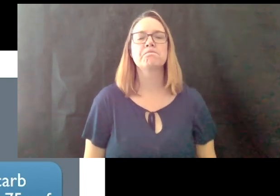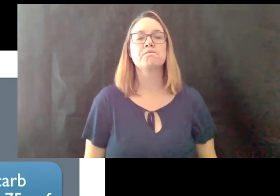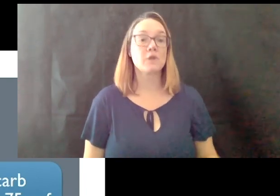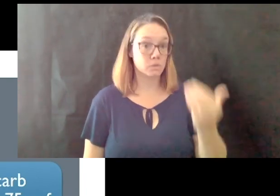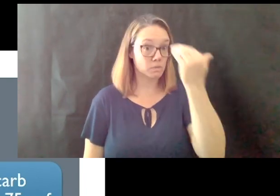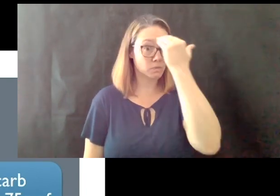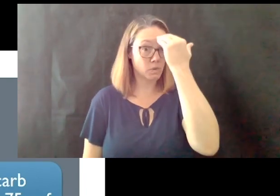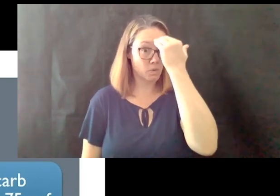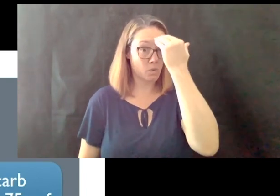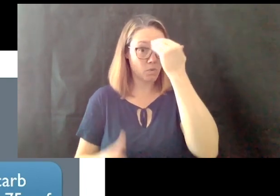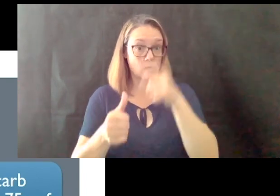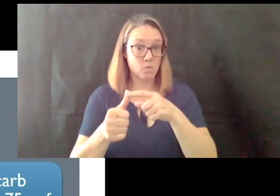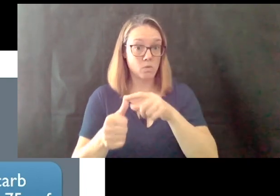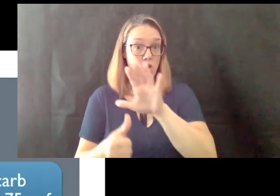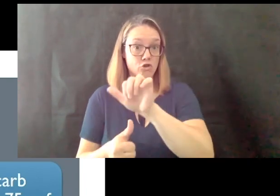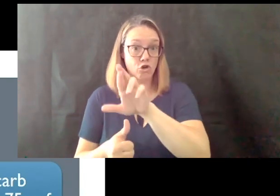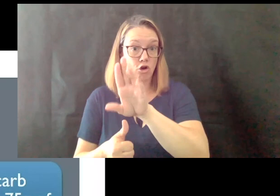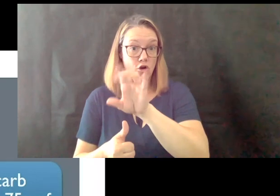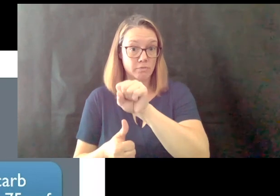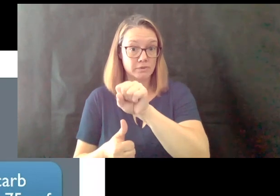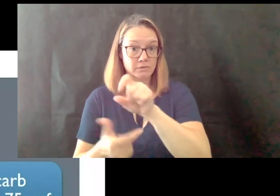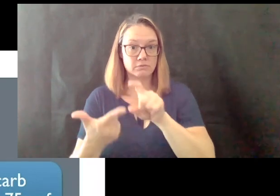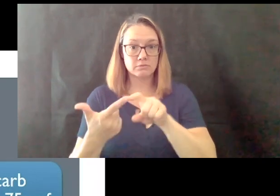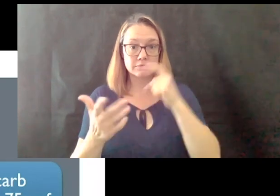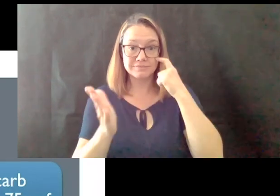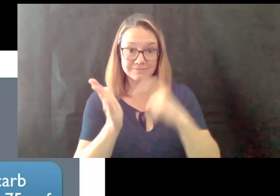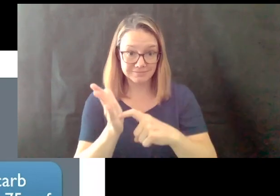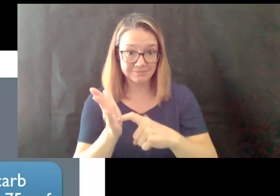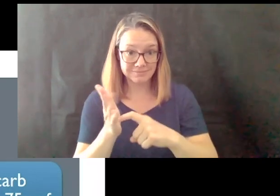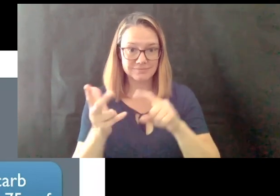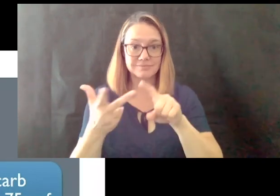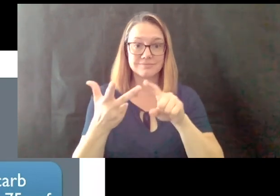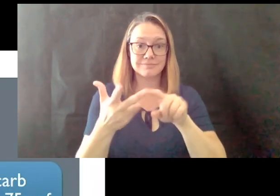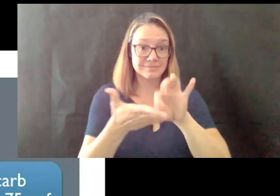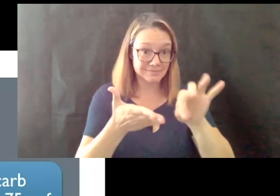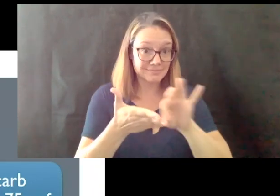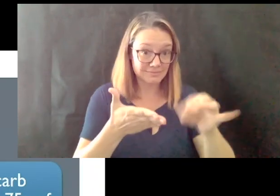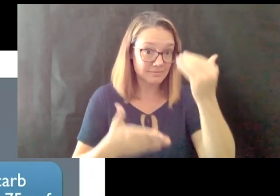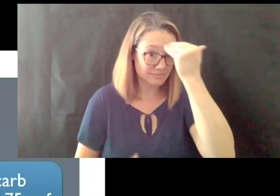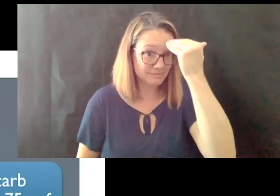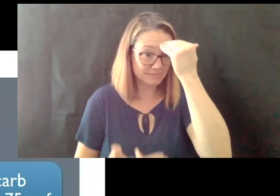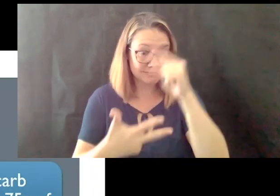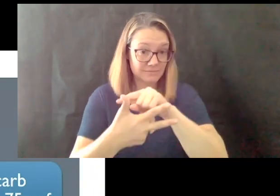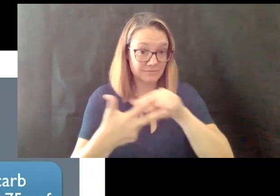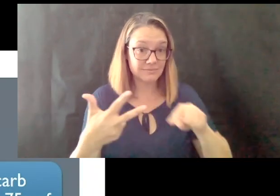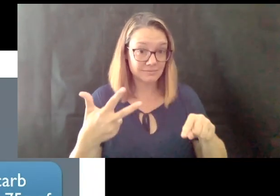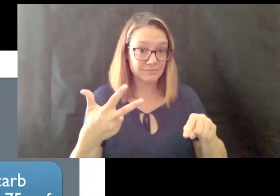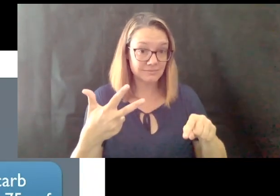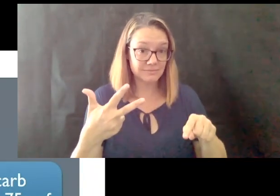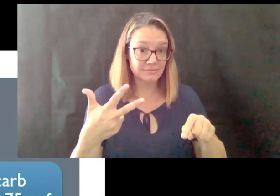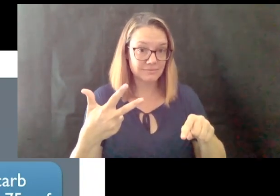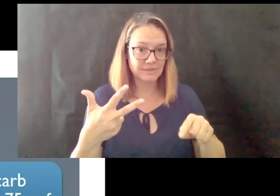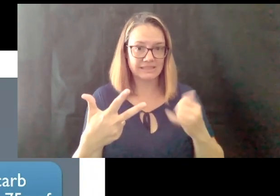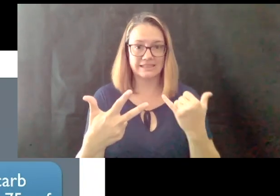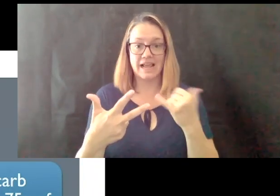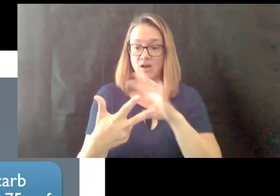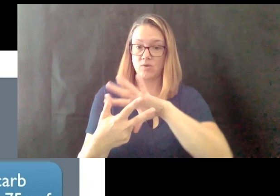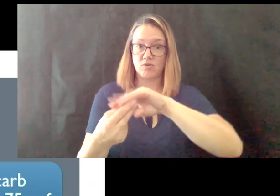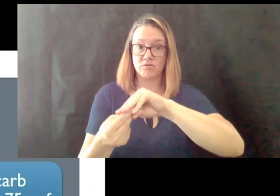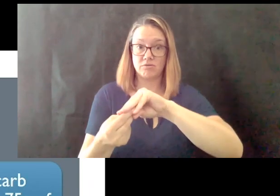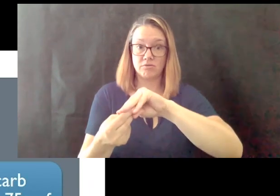Well, we know what carbs are. We know how to identify them and how to count them. It's